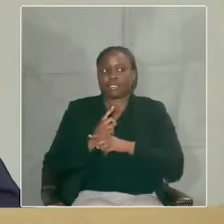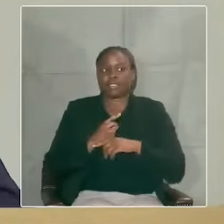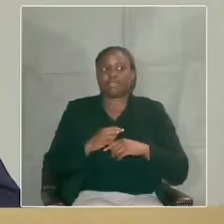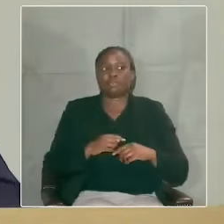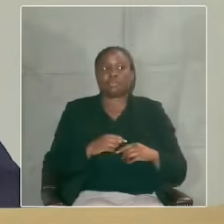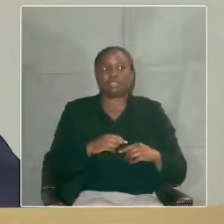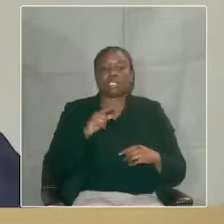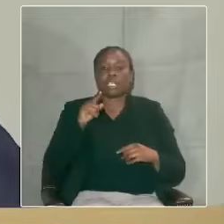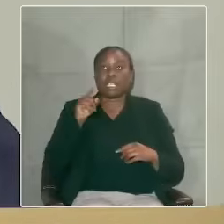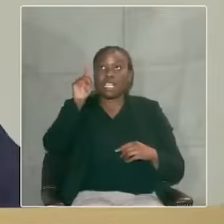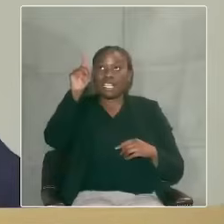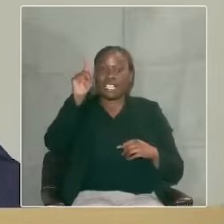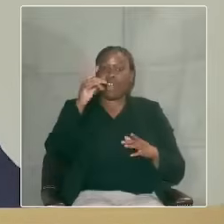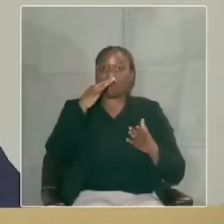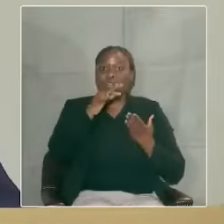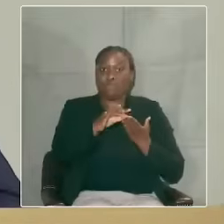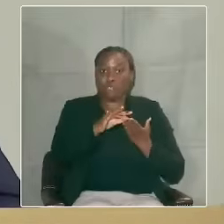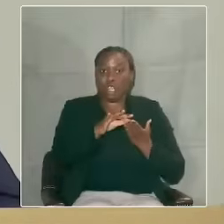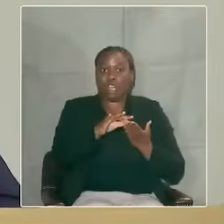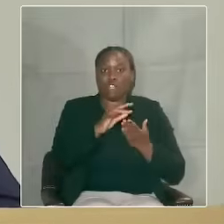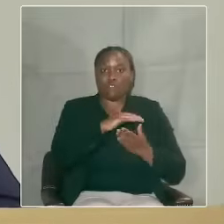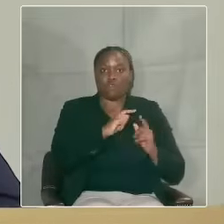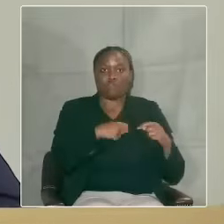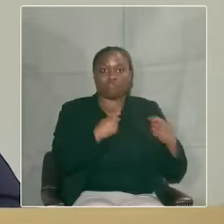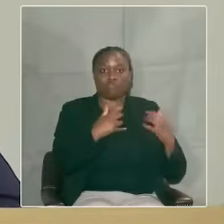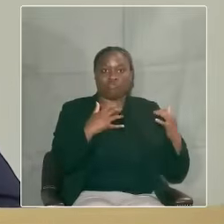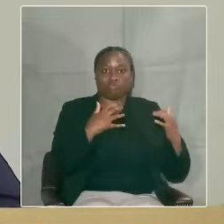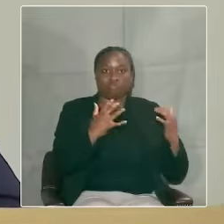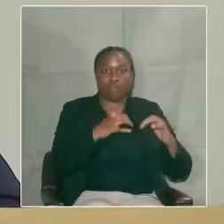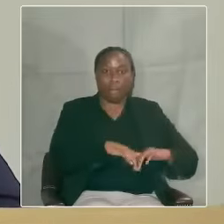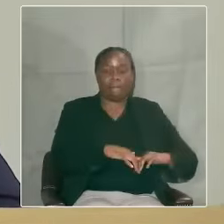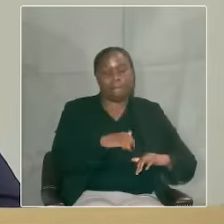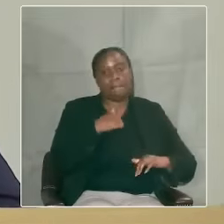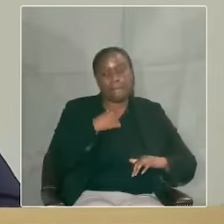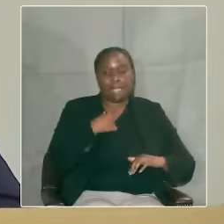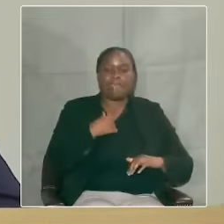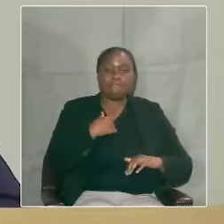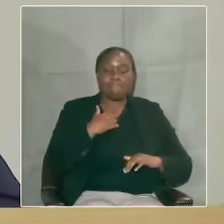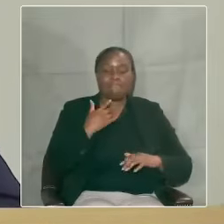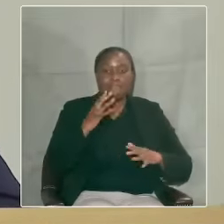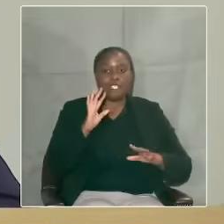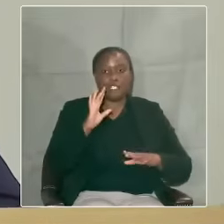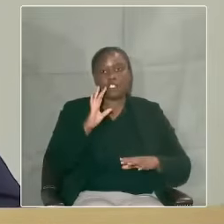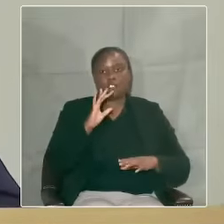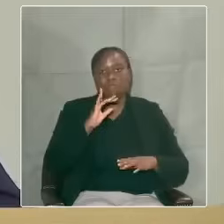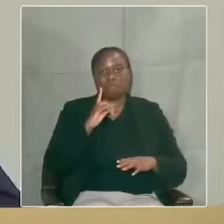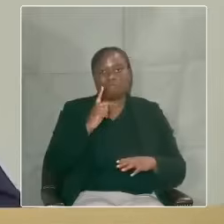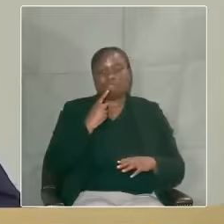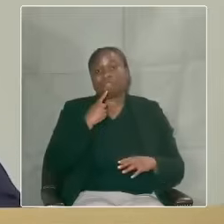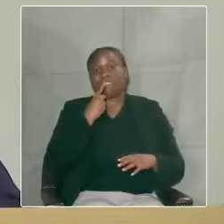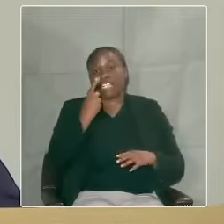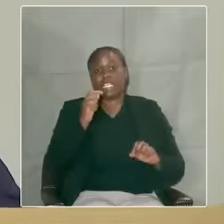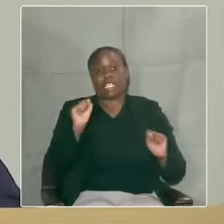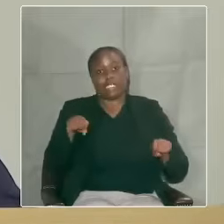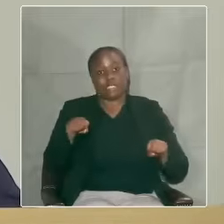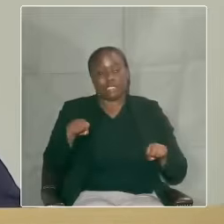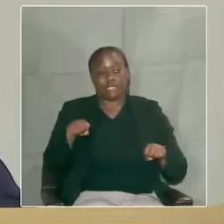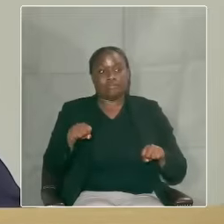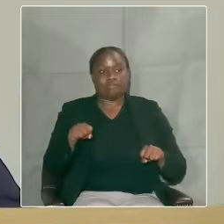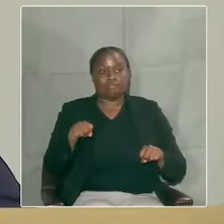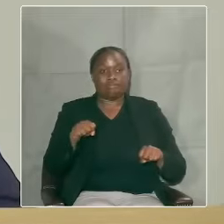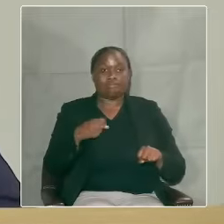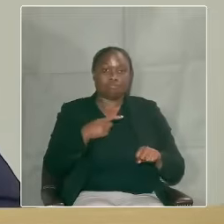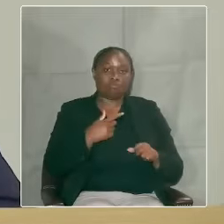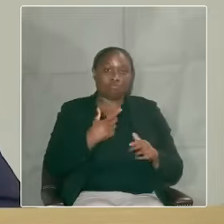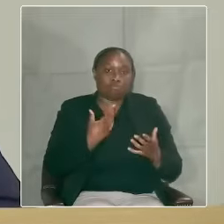terms of those proposals, that's what I end up proposing to the minister that, yes, maybe this is the way to